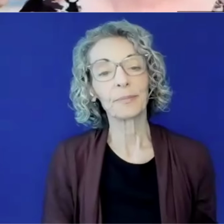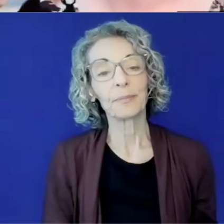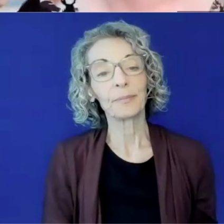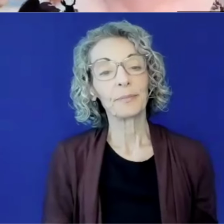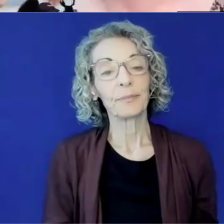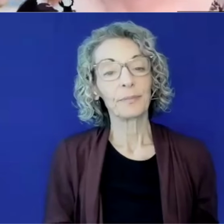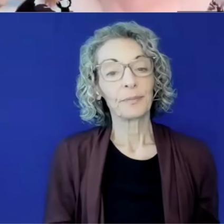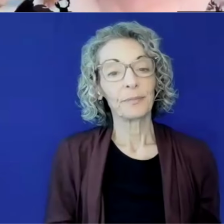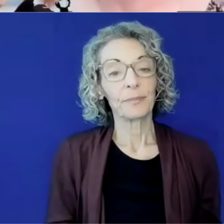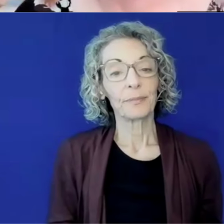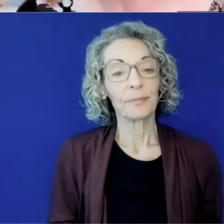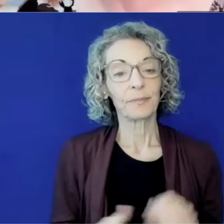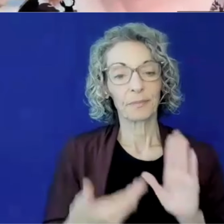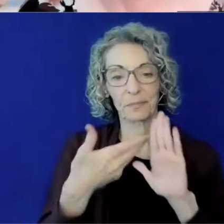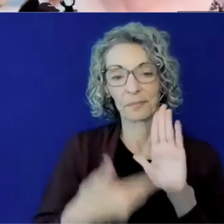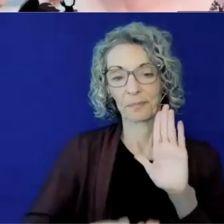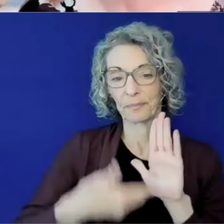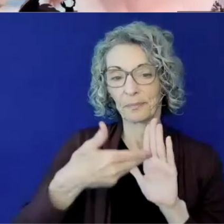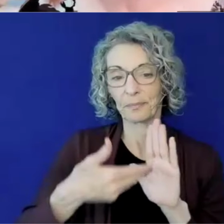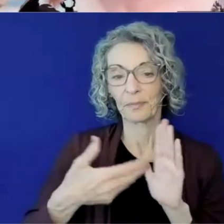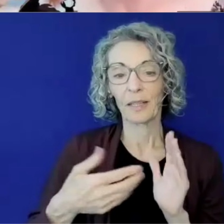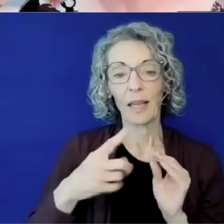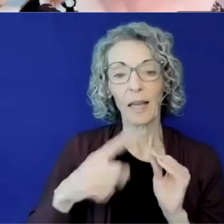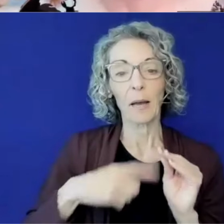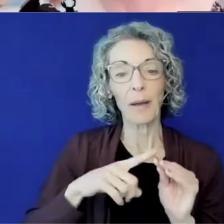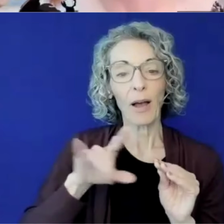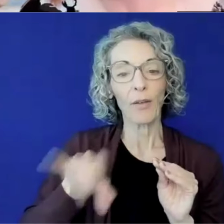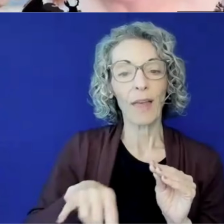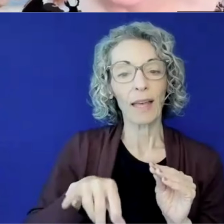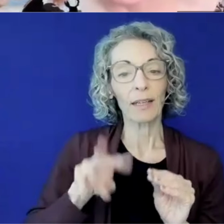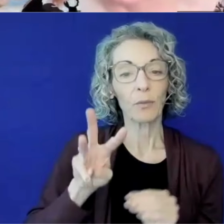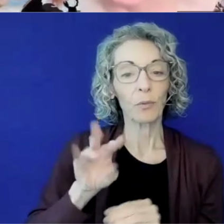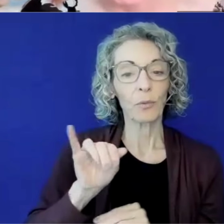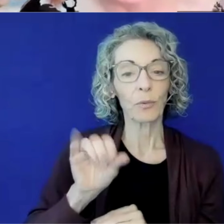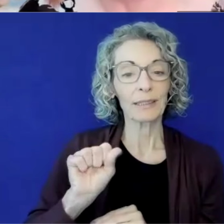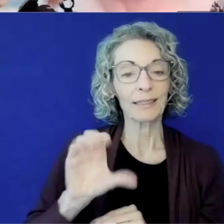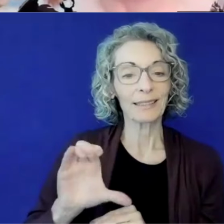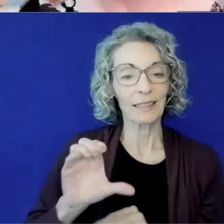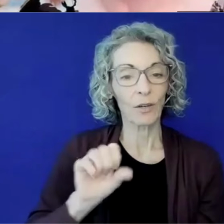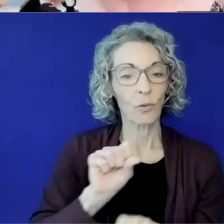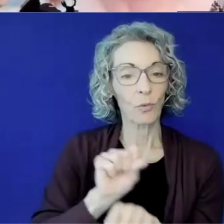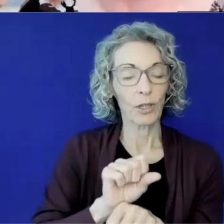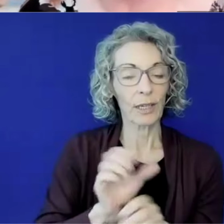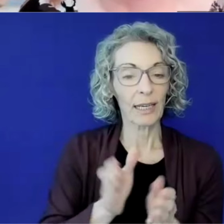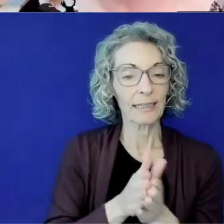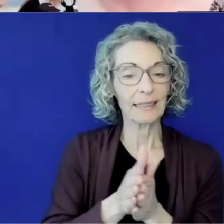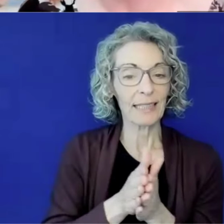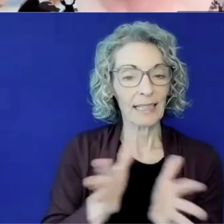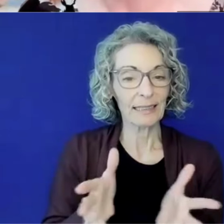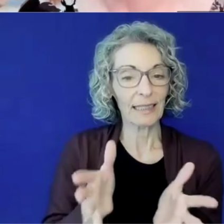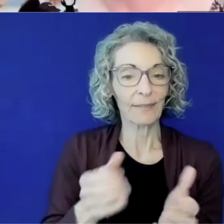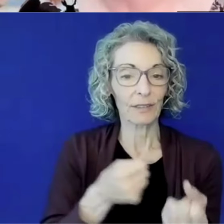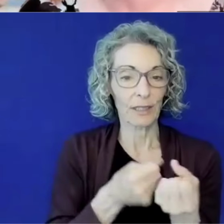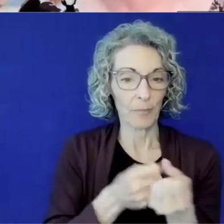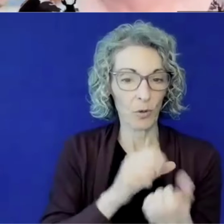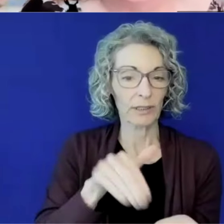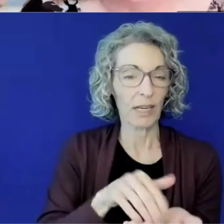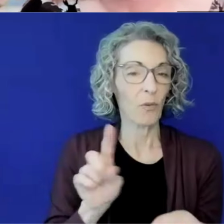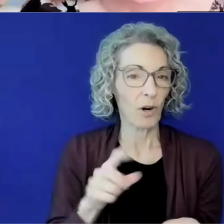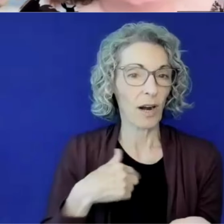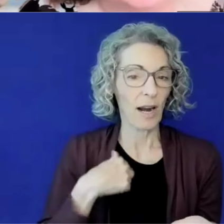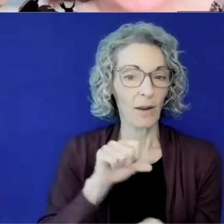So this is a little bit of information about the Work Incentive Support Center, which is where I work at Cornell University. And this is